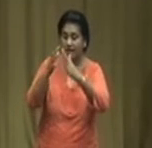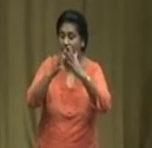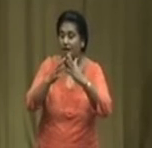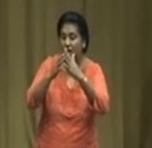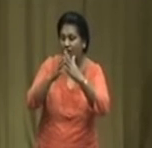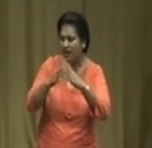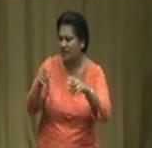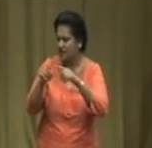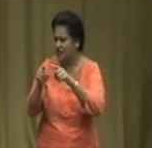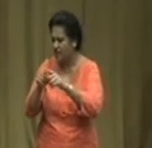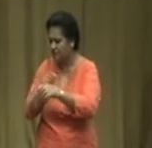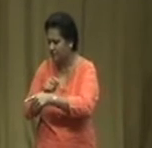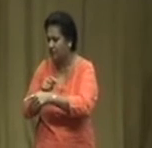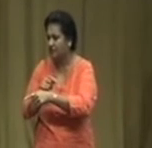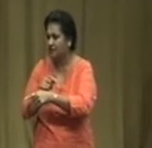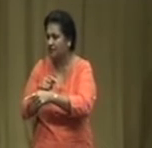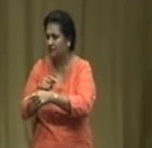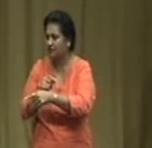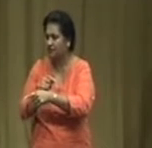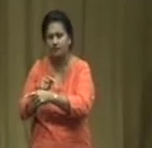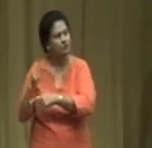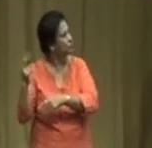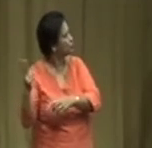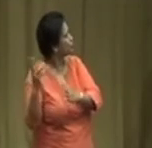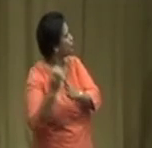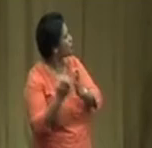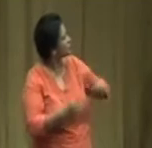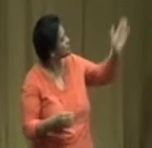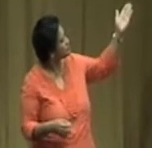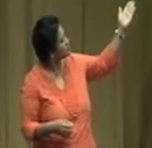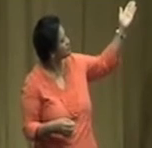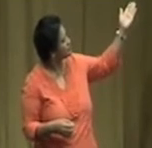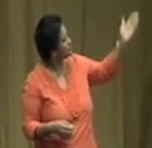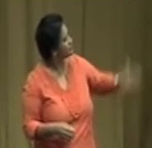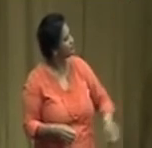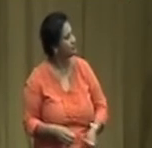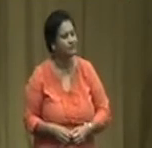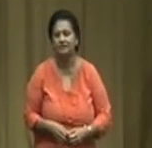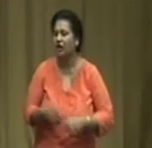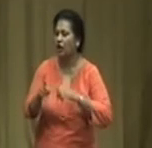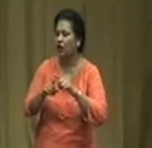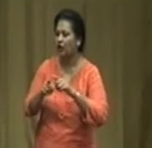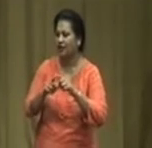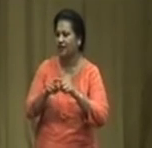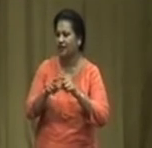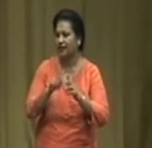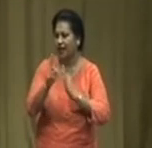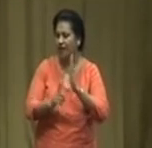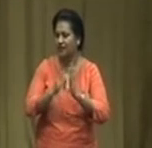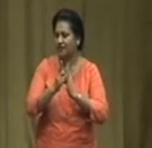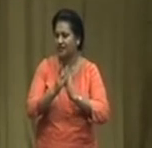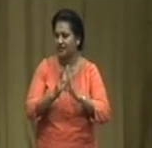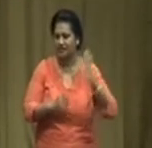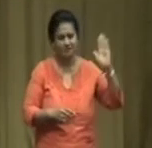micro courses in Australia and New Zealand equate to a full course, and 5 in the United Kingdom. But of course, with micro courses,